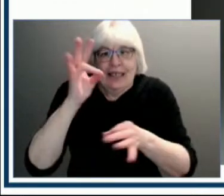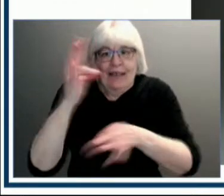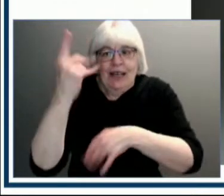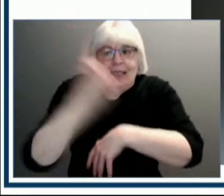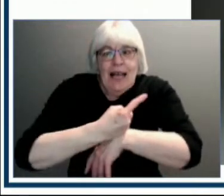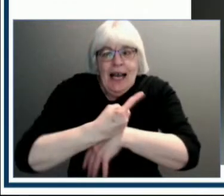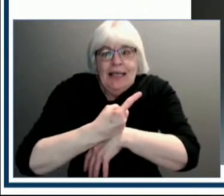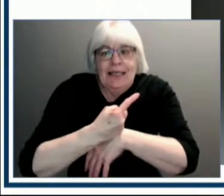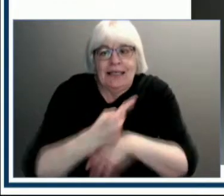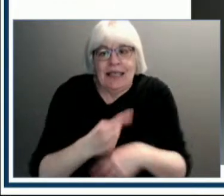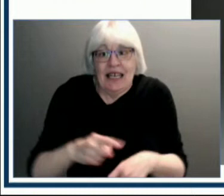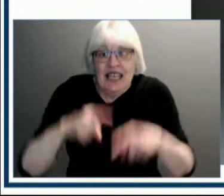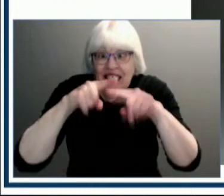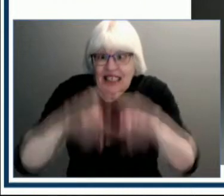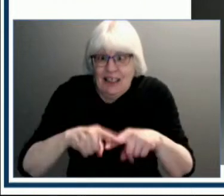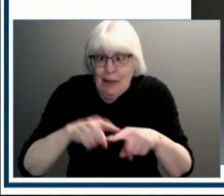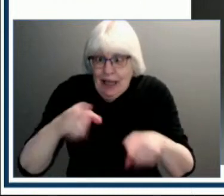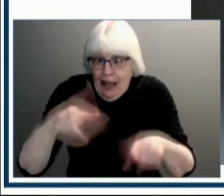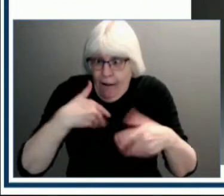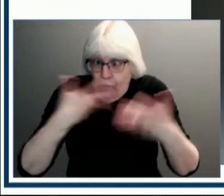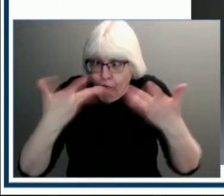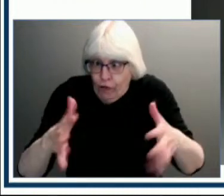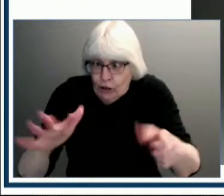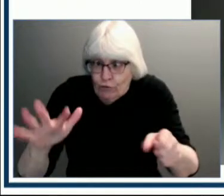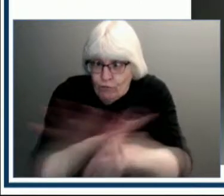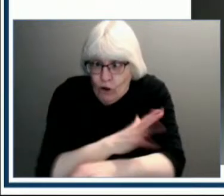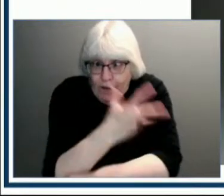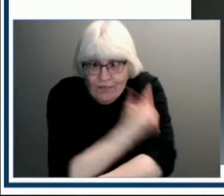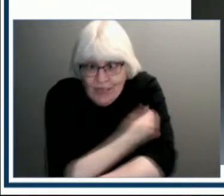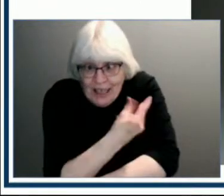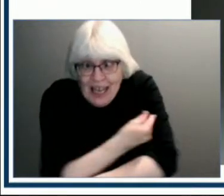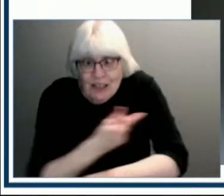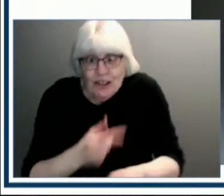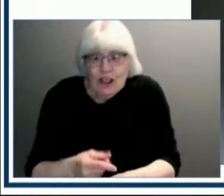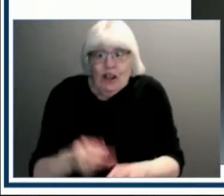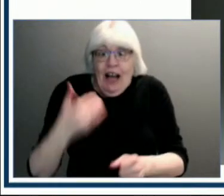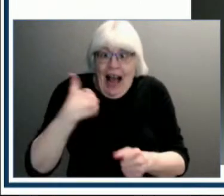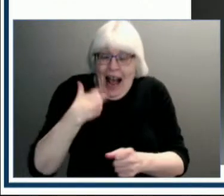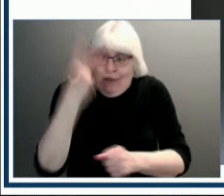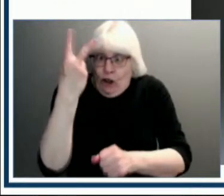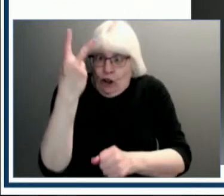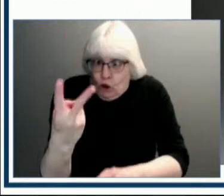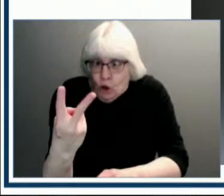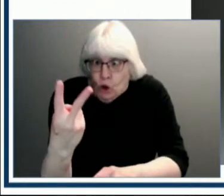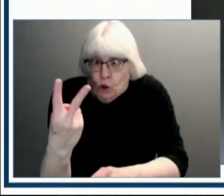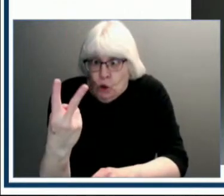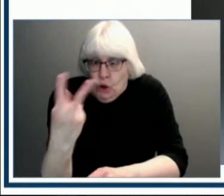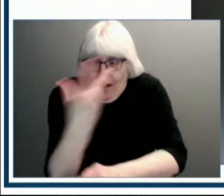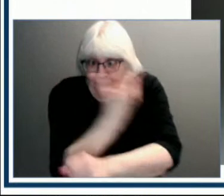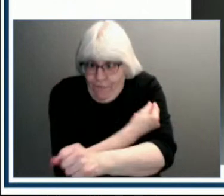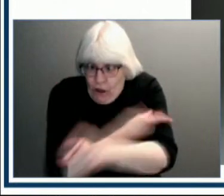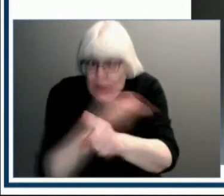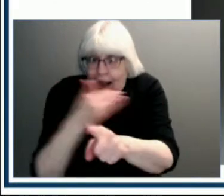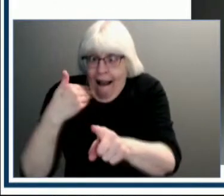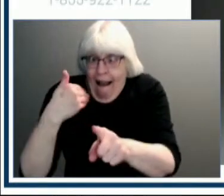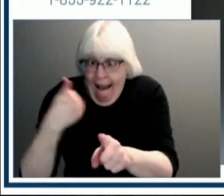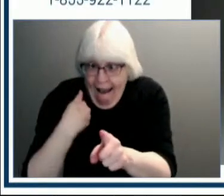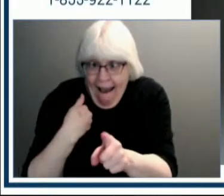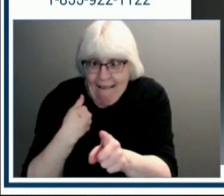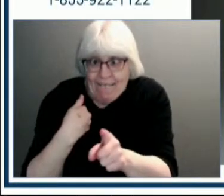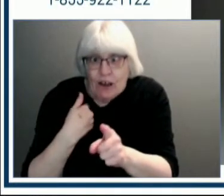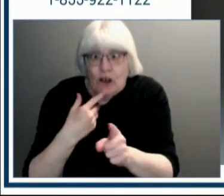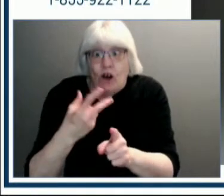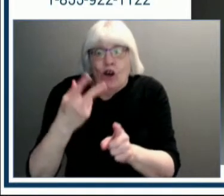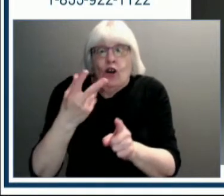lot. People who are fully vaccinated, that's at least 2 doses of vaccine, and children under 12.